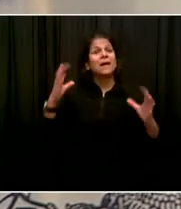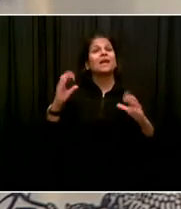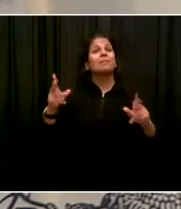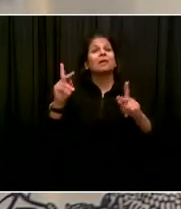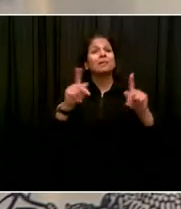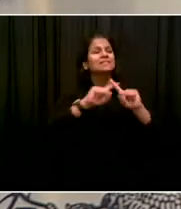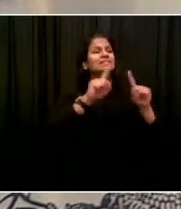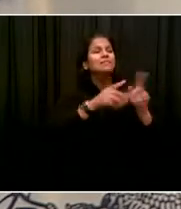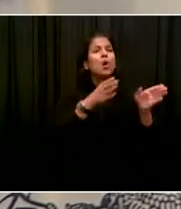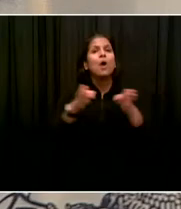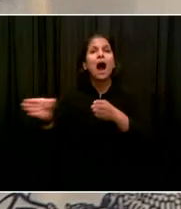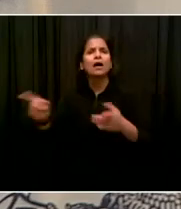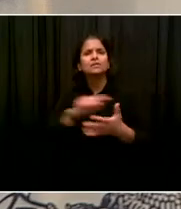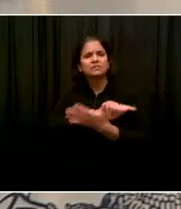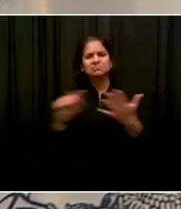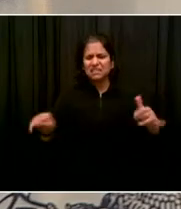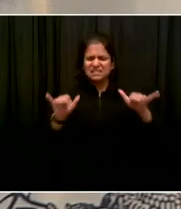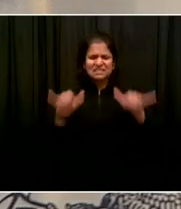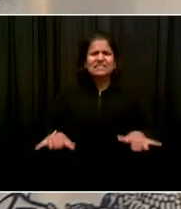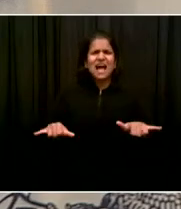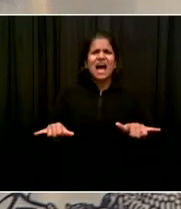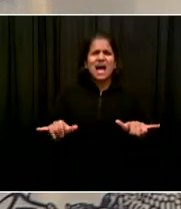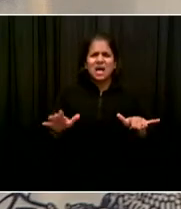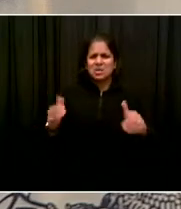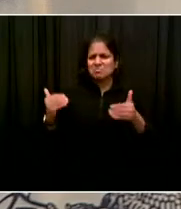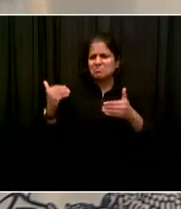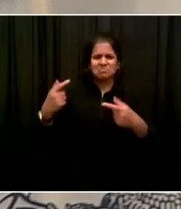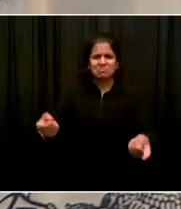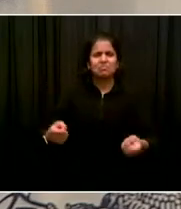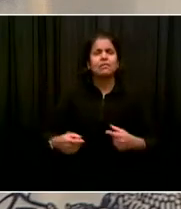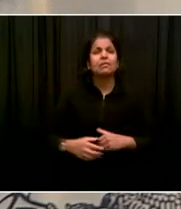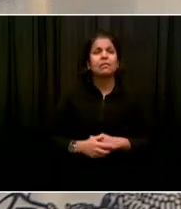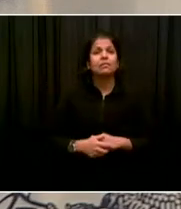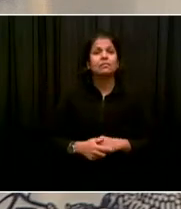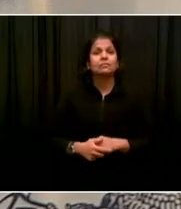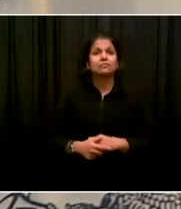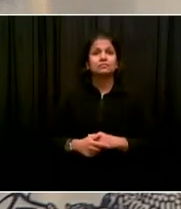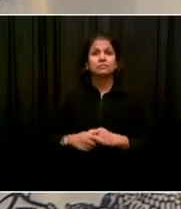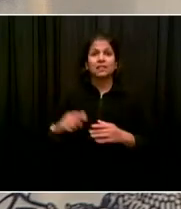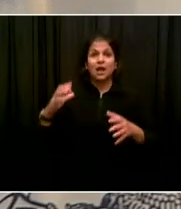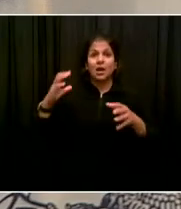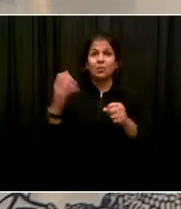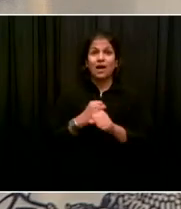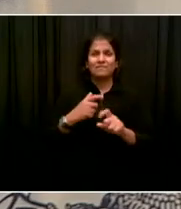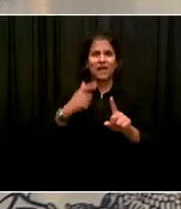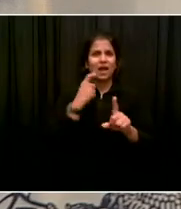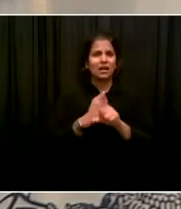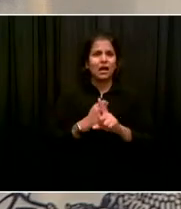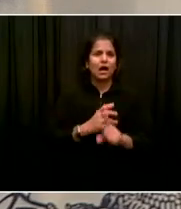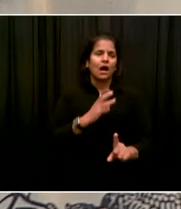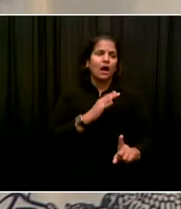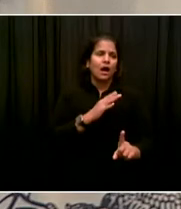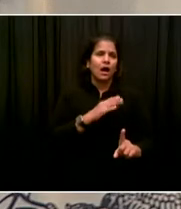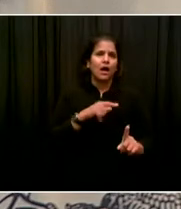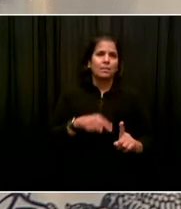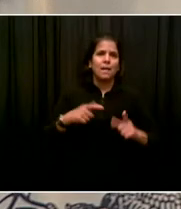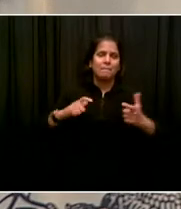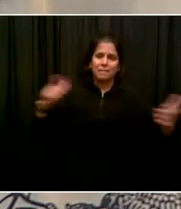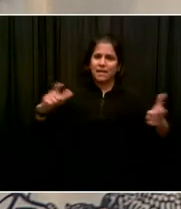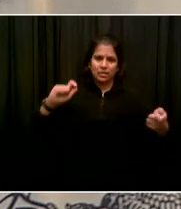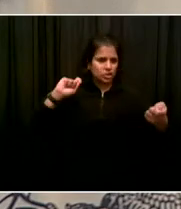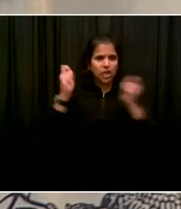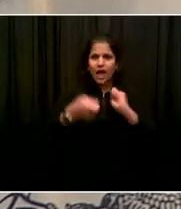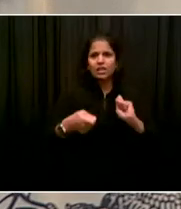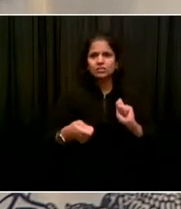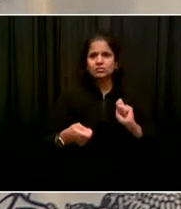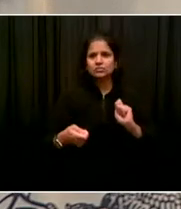course of the whole 2 years. And once we got vaccination, that was the game changer. We still need to maximize vaccination. That would be my summary